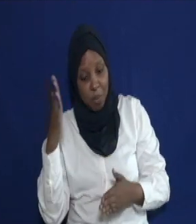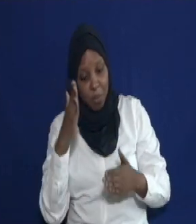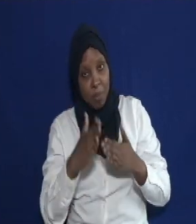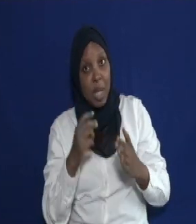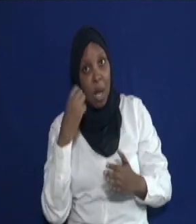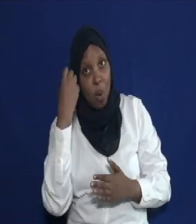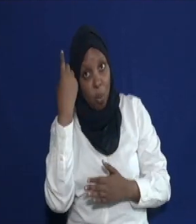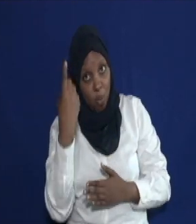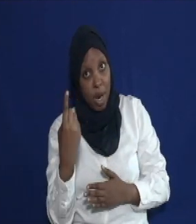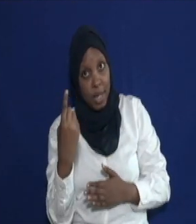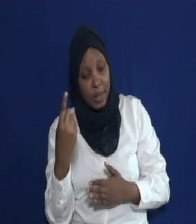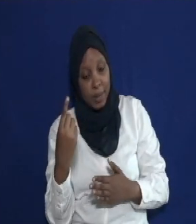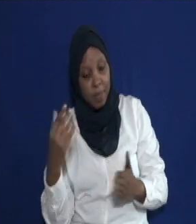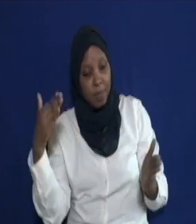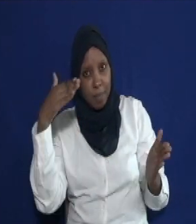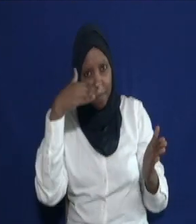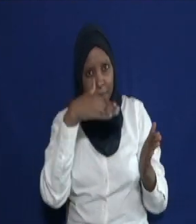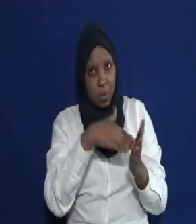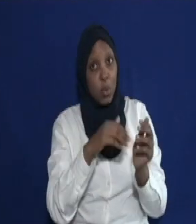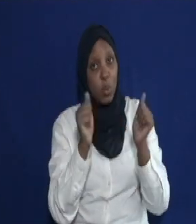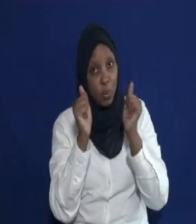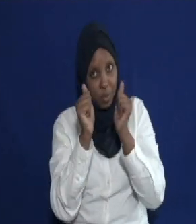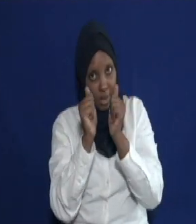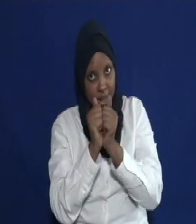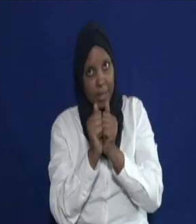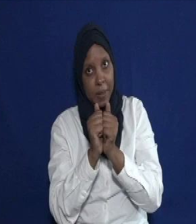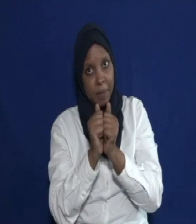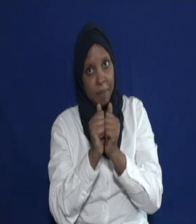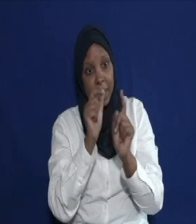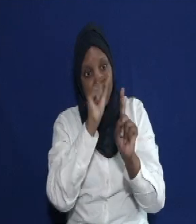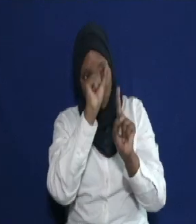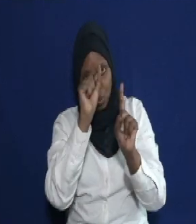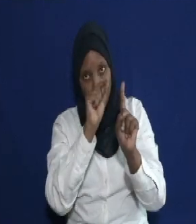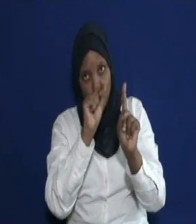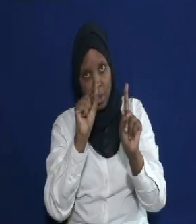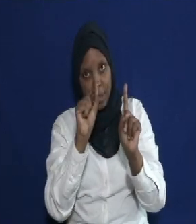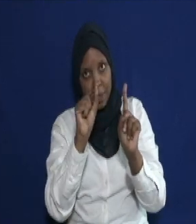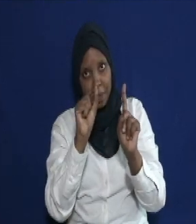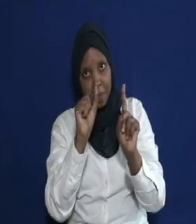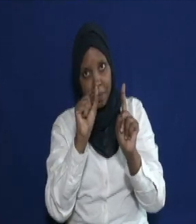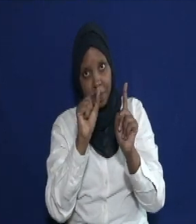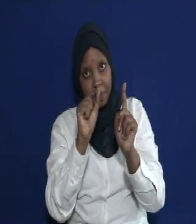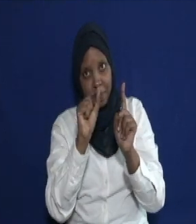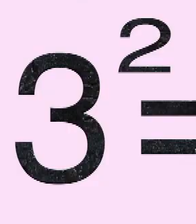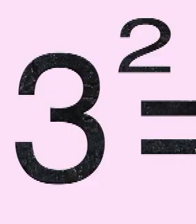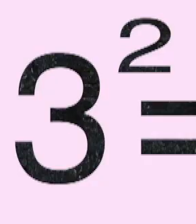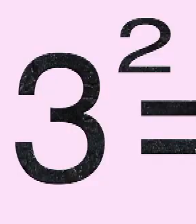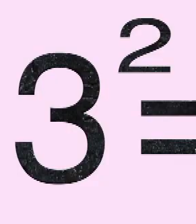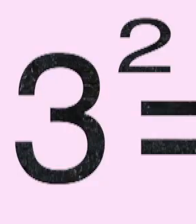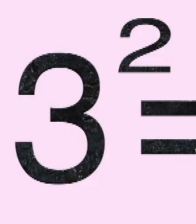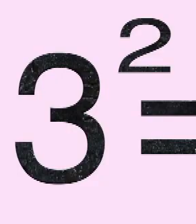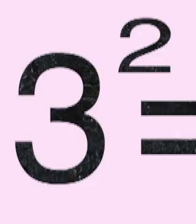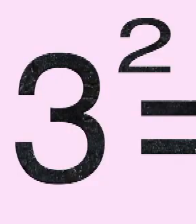from 1 to 10. Try to write the square of numbers from 1 to 10.